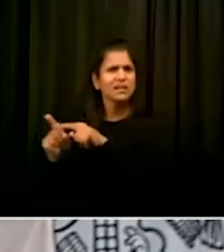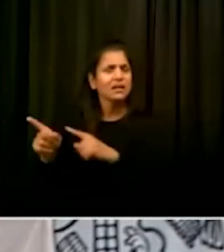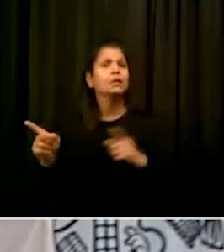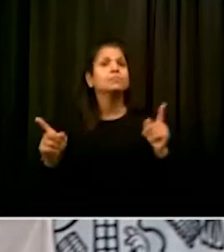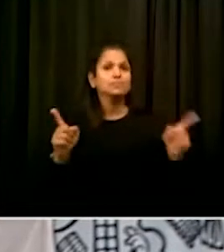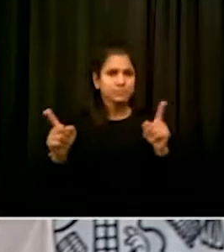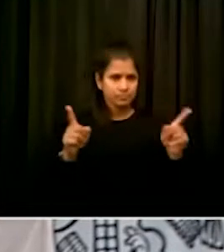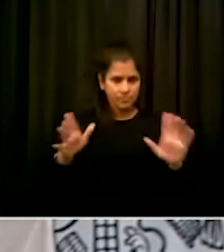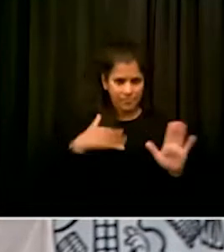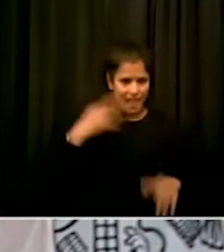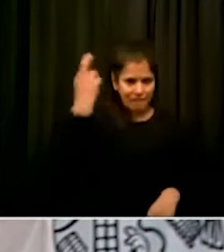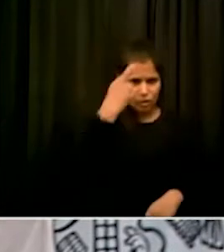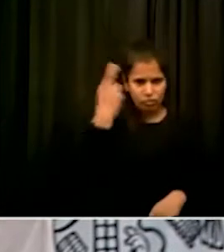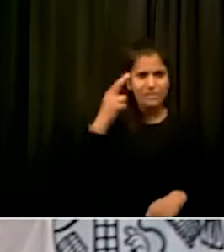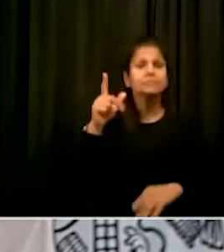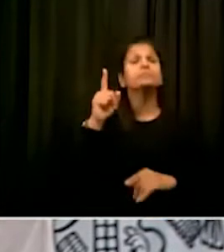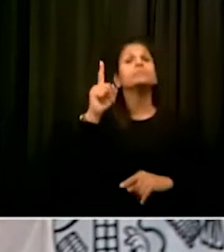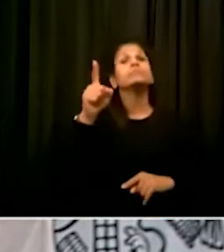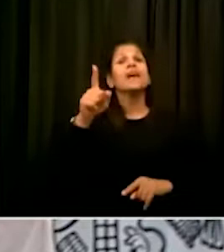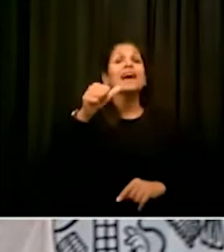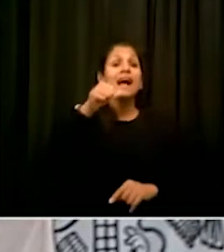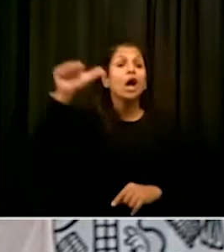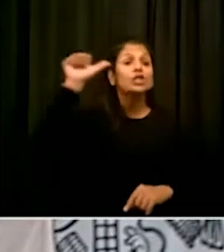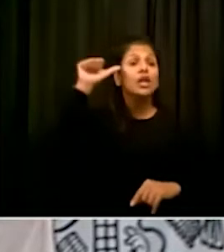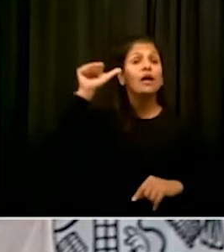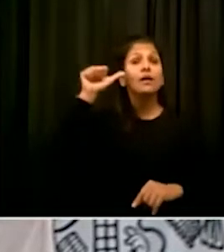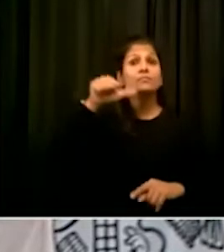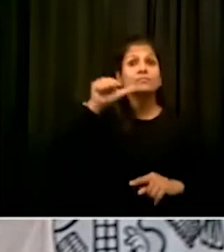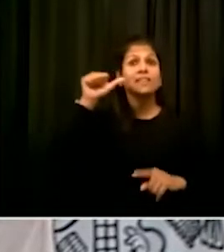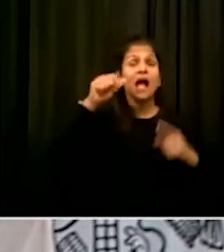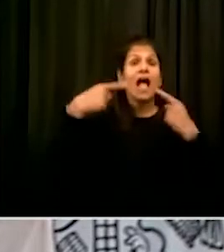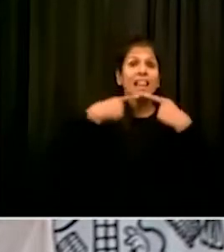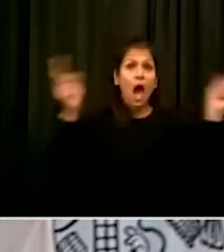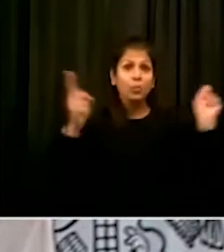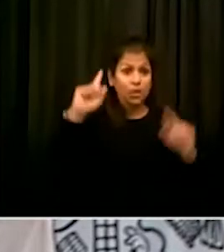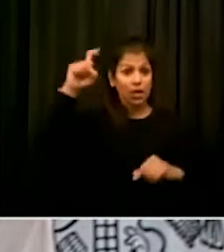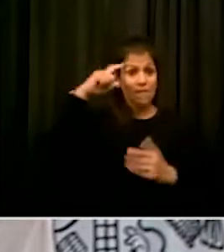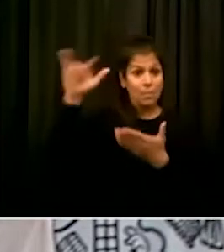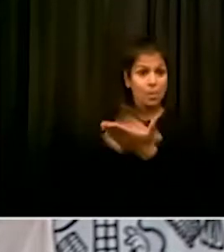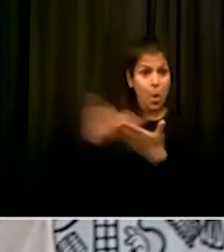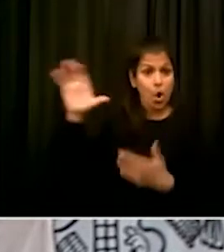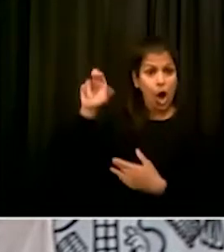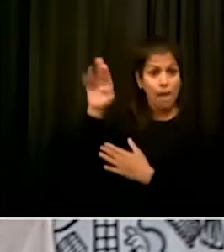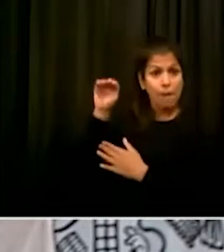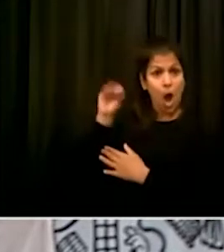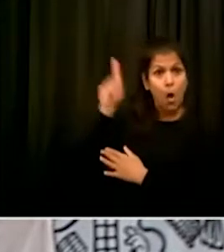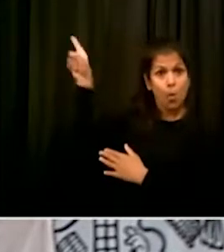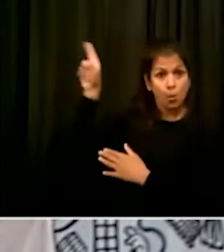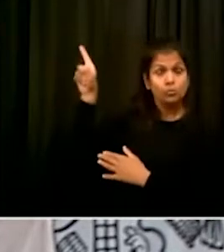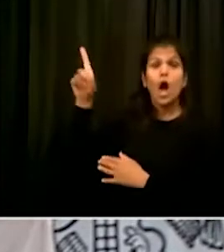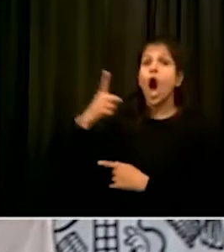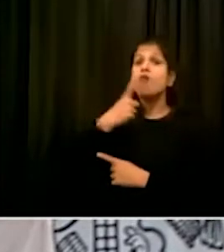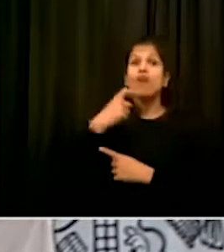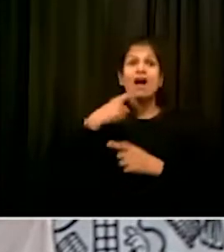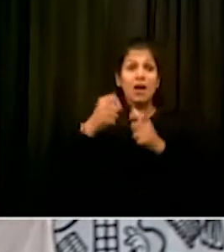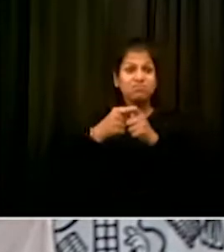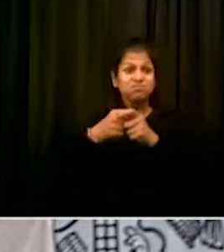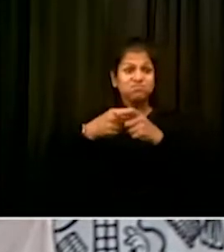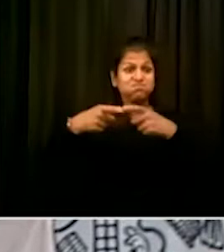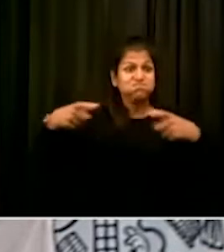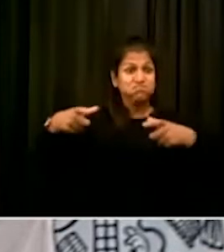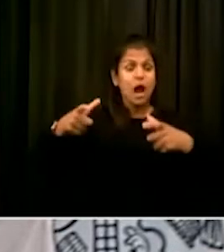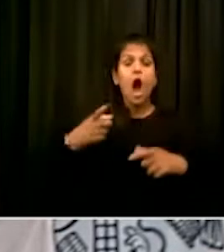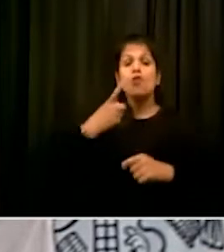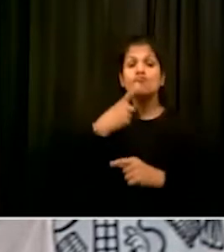inches towards becoming an orange-zoned area. New York City will, before long, be in that orange zone status. I talked to the governor